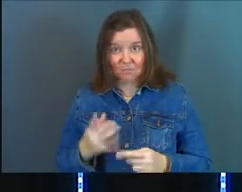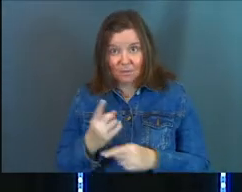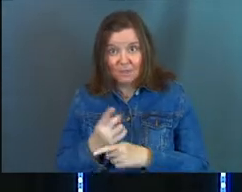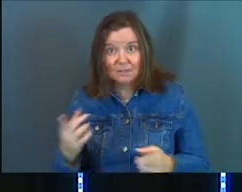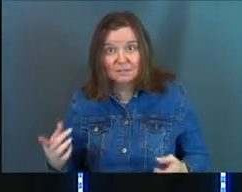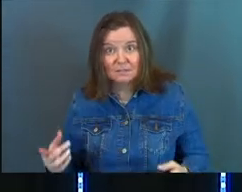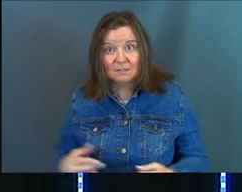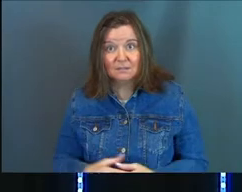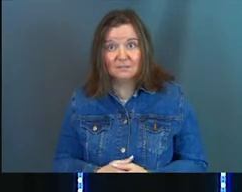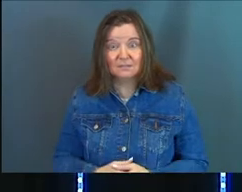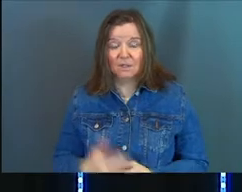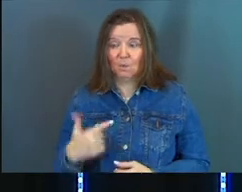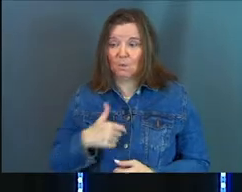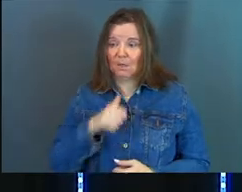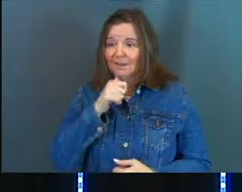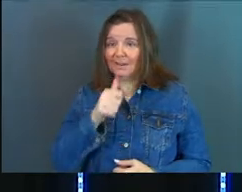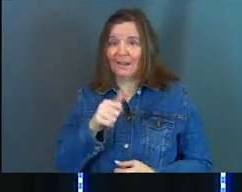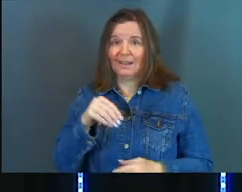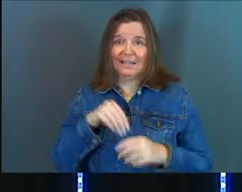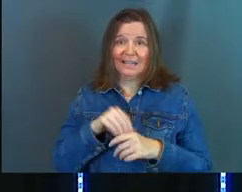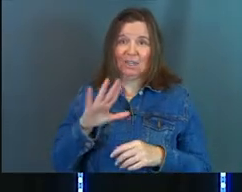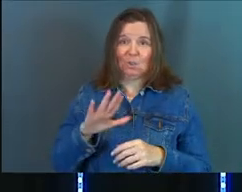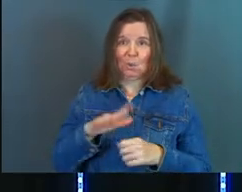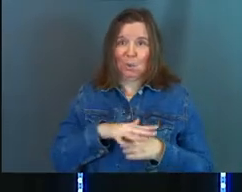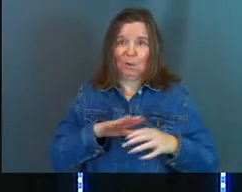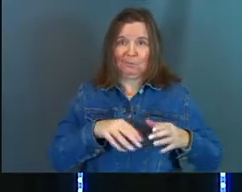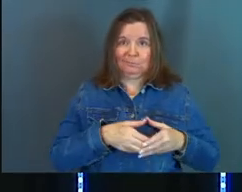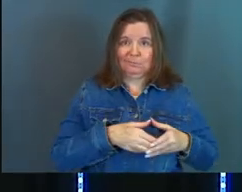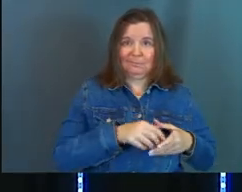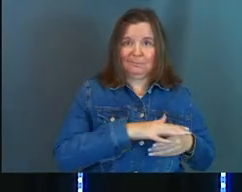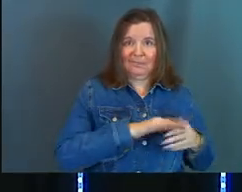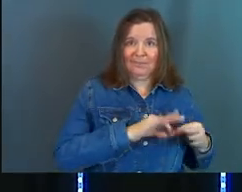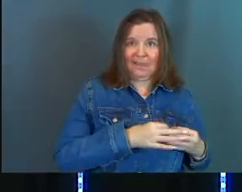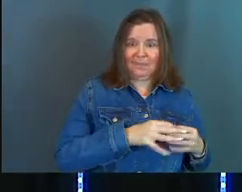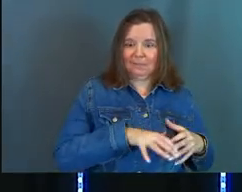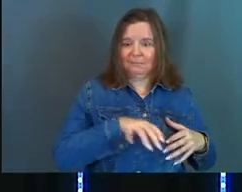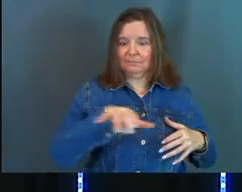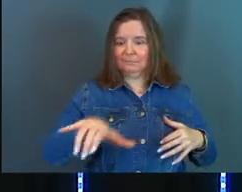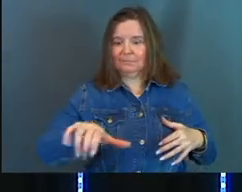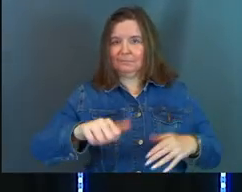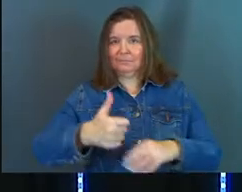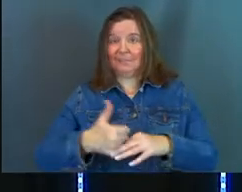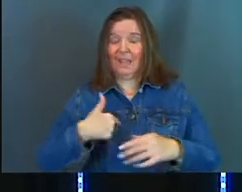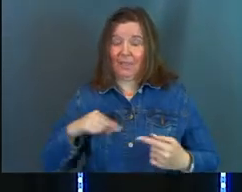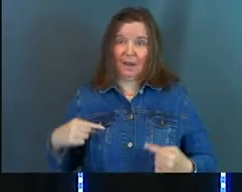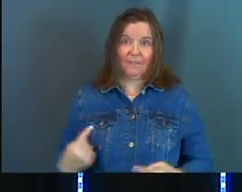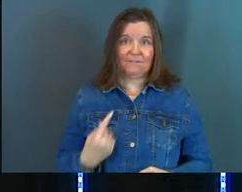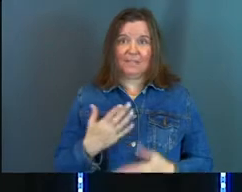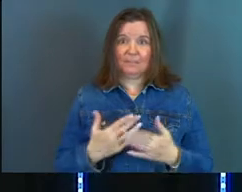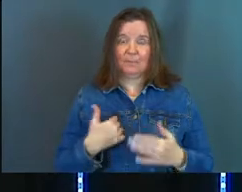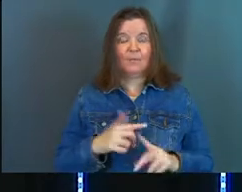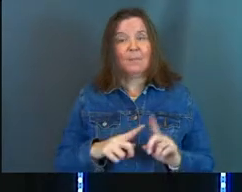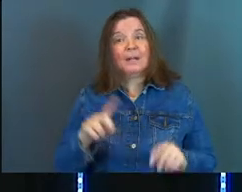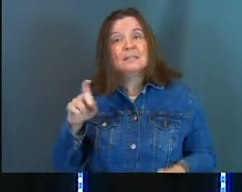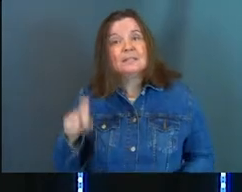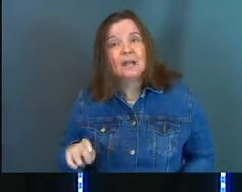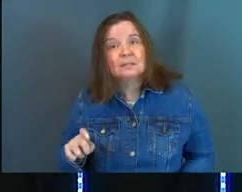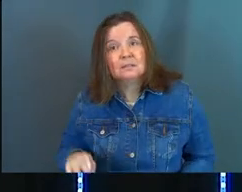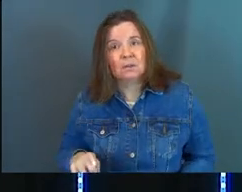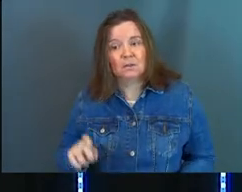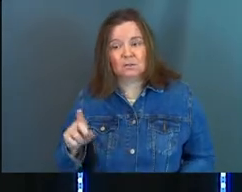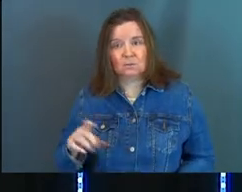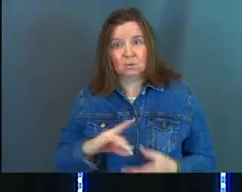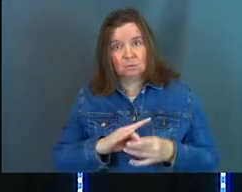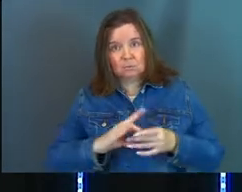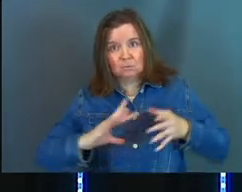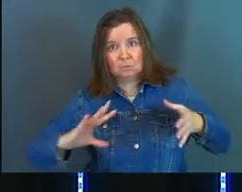Right? We are no longer in your immediate family. And that offends some of us. But it's necessary.